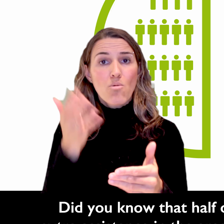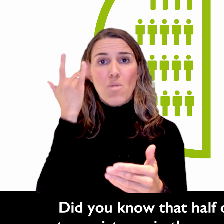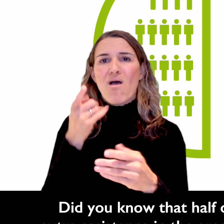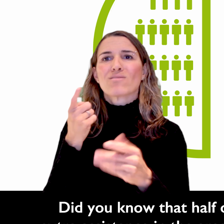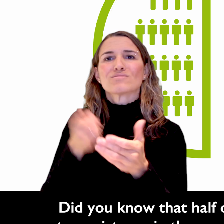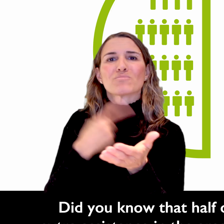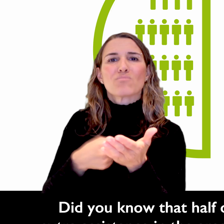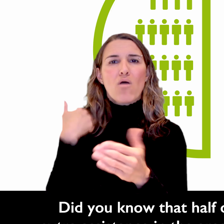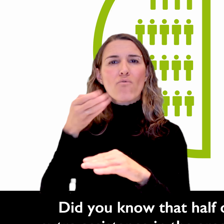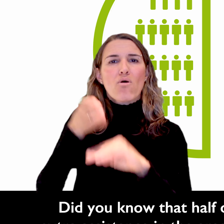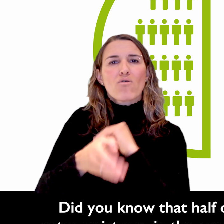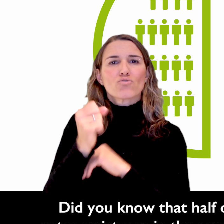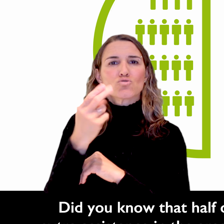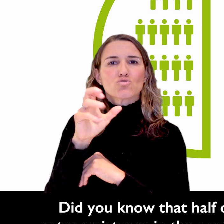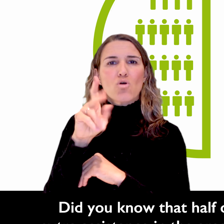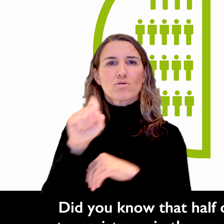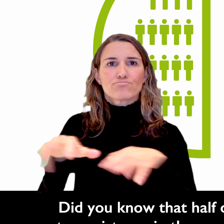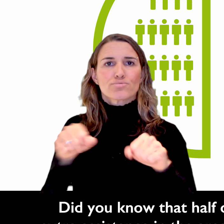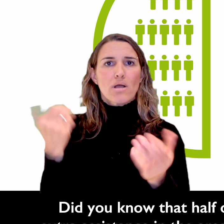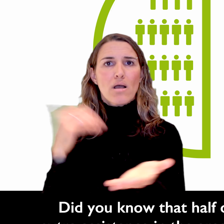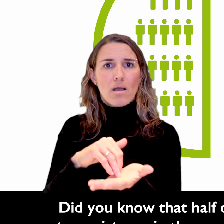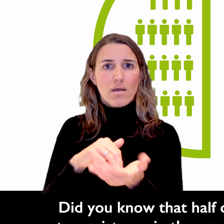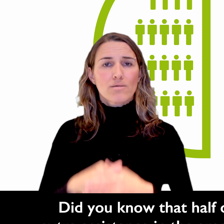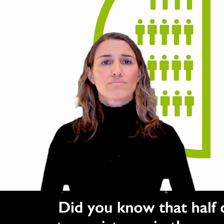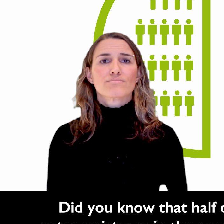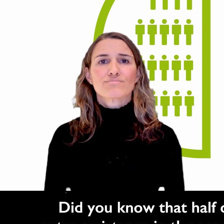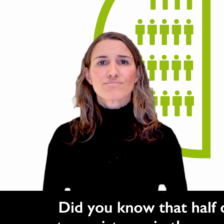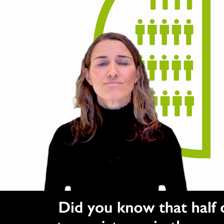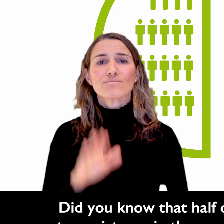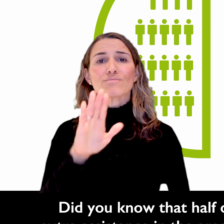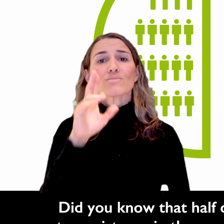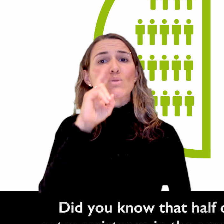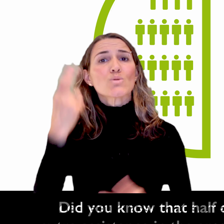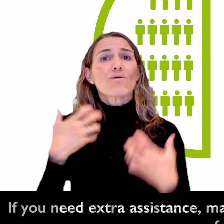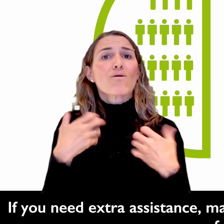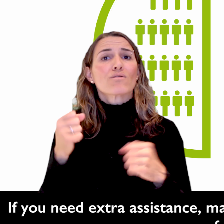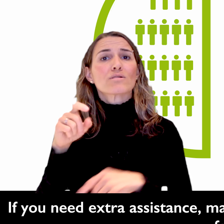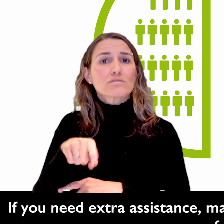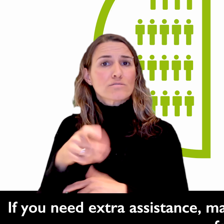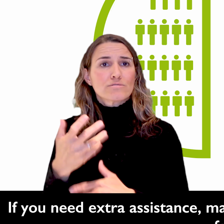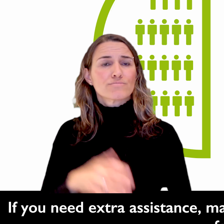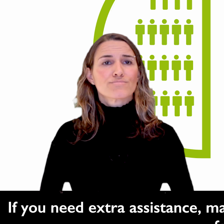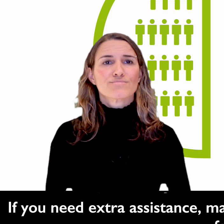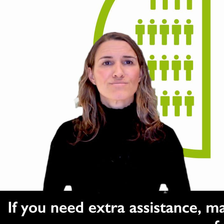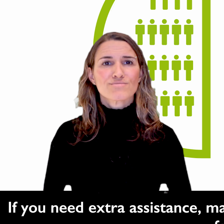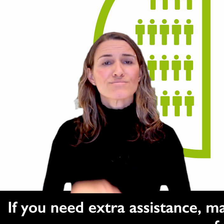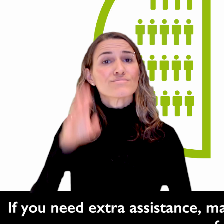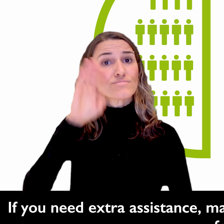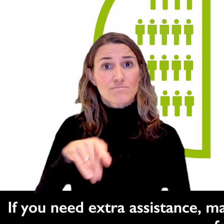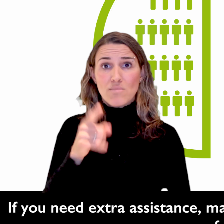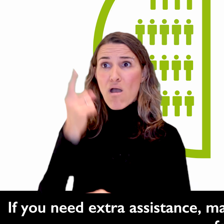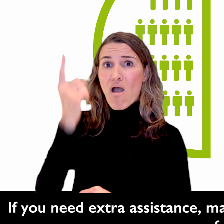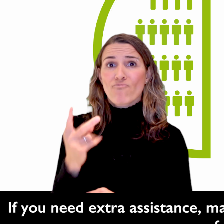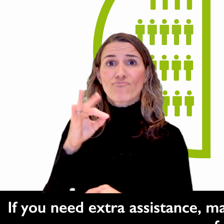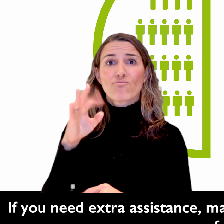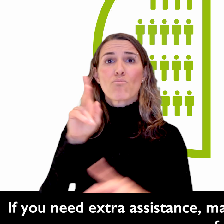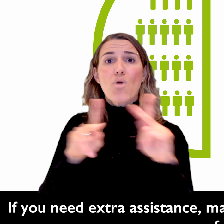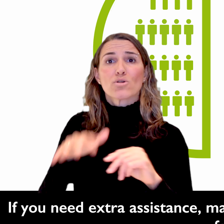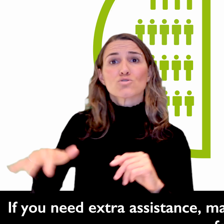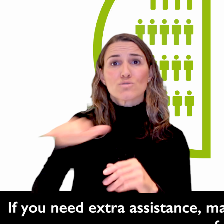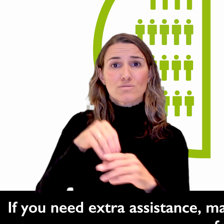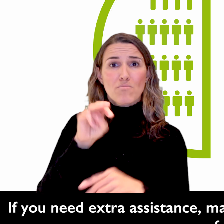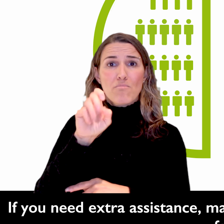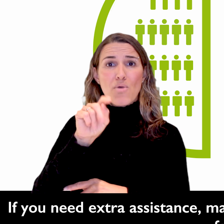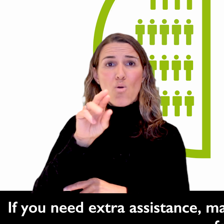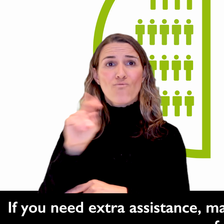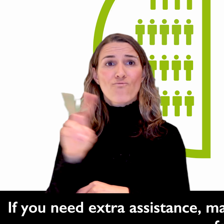in the areas of mobility, hearing, vision, or medical support? If you need extra assistance, make a detailed